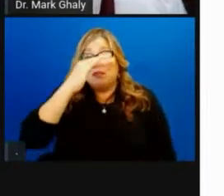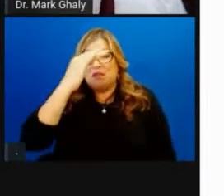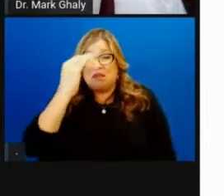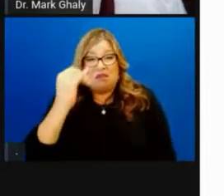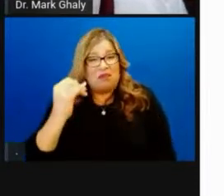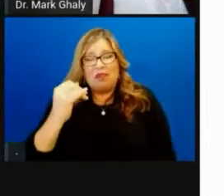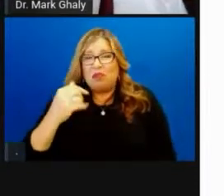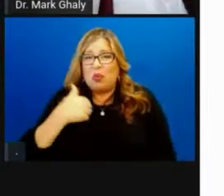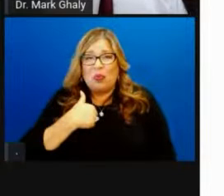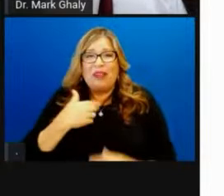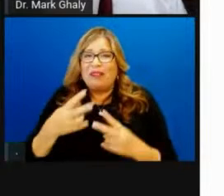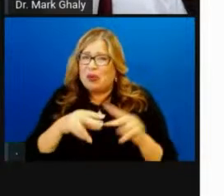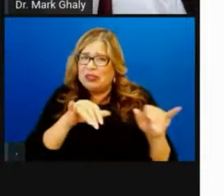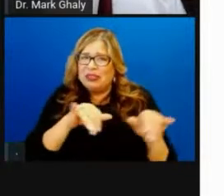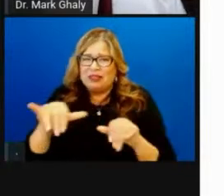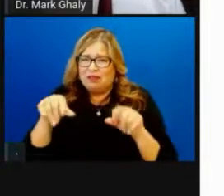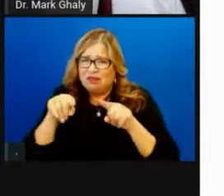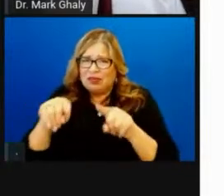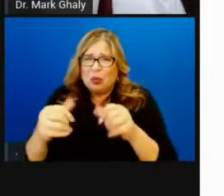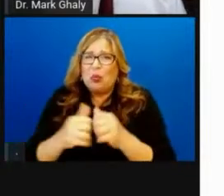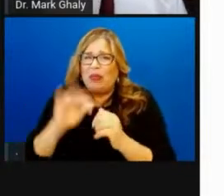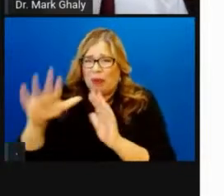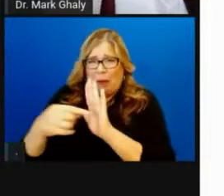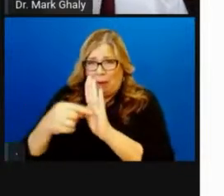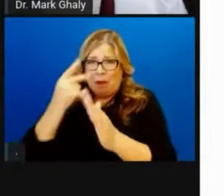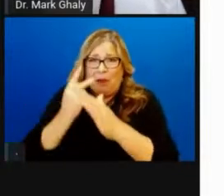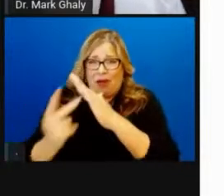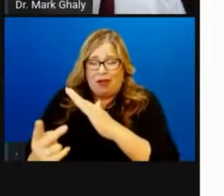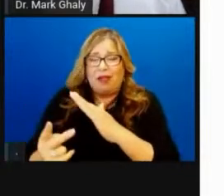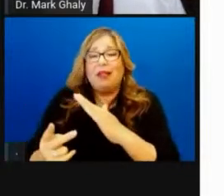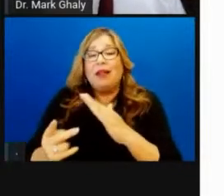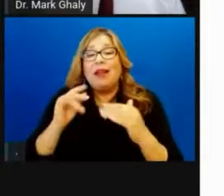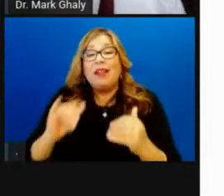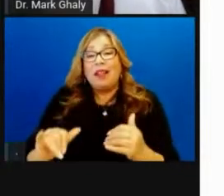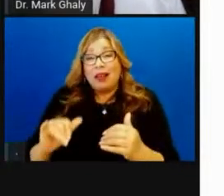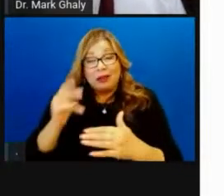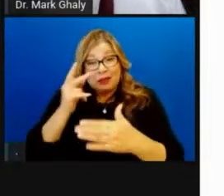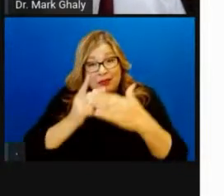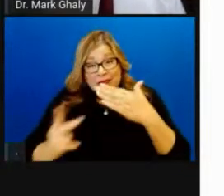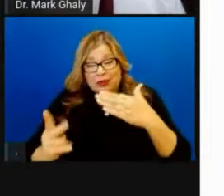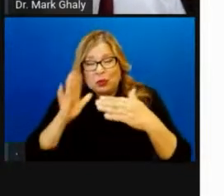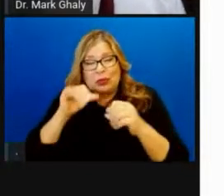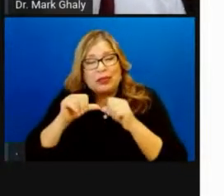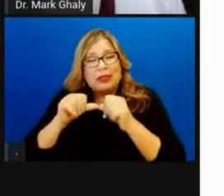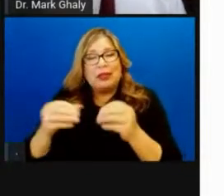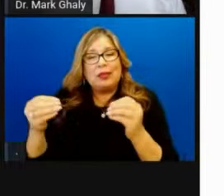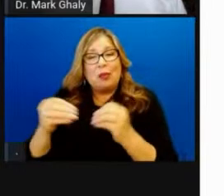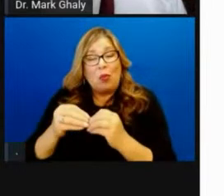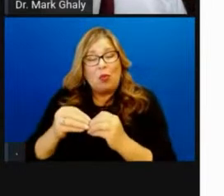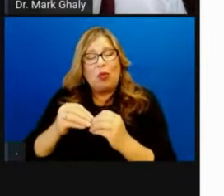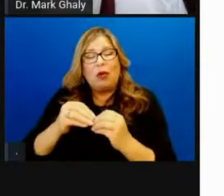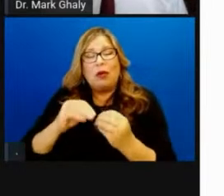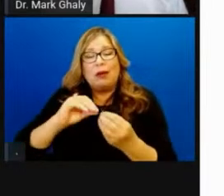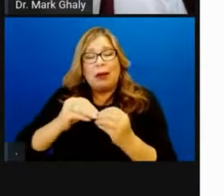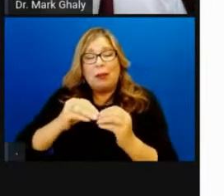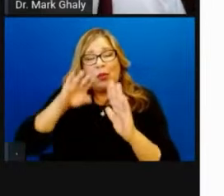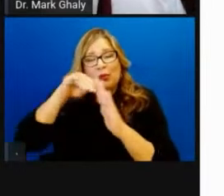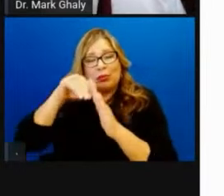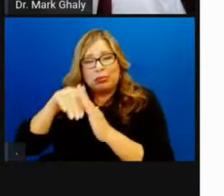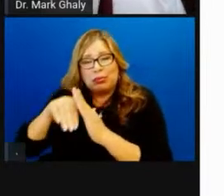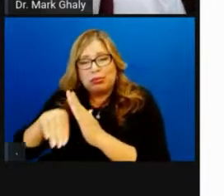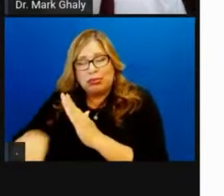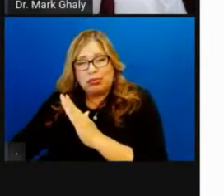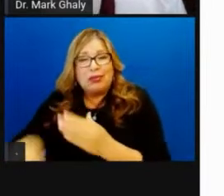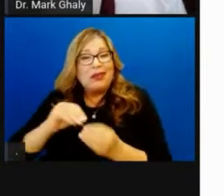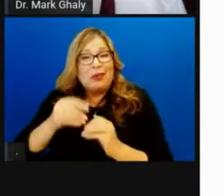model is. And the projections moving forward are the continued decline in hospital numbers. We often always see that the rate